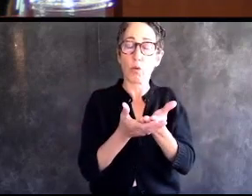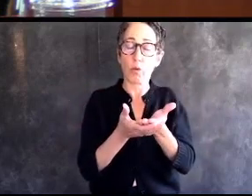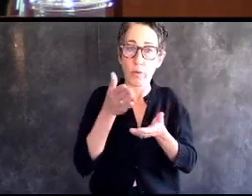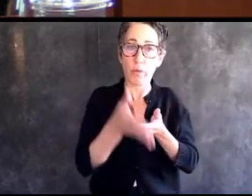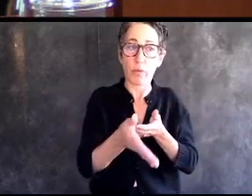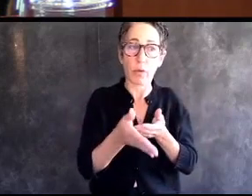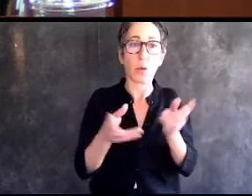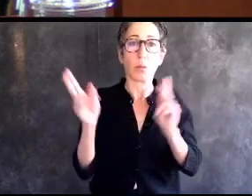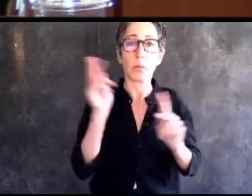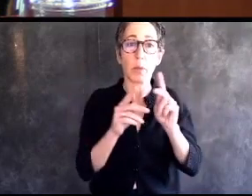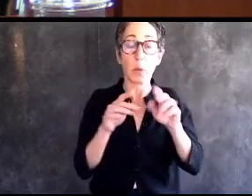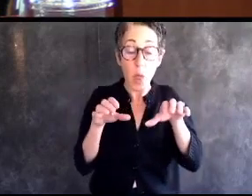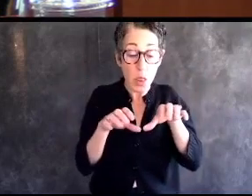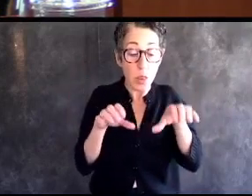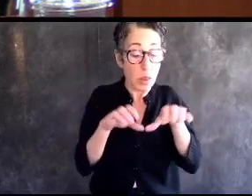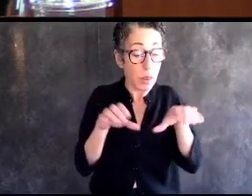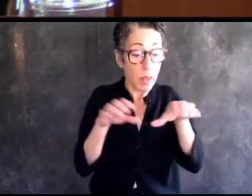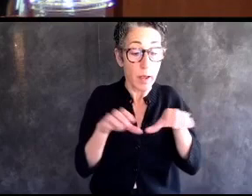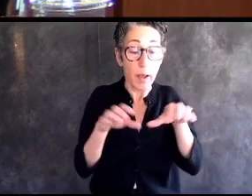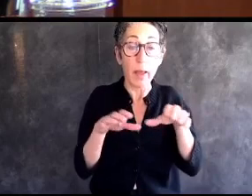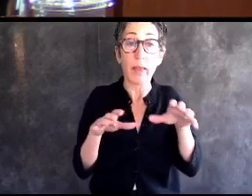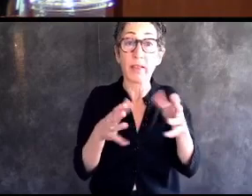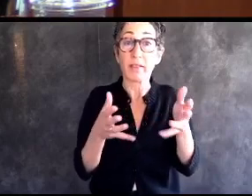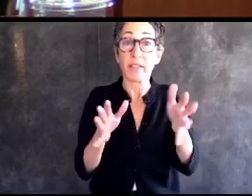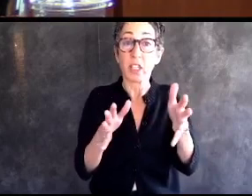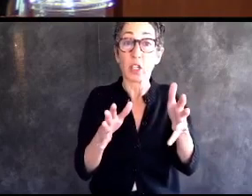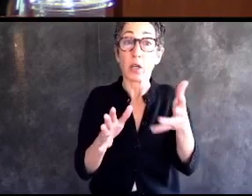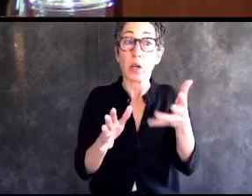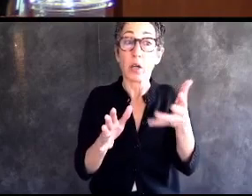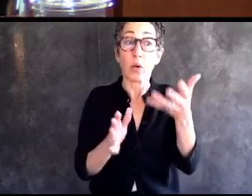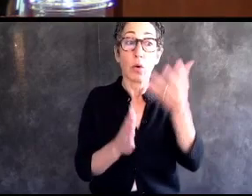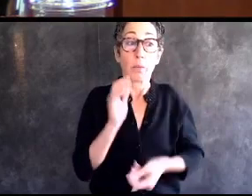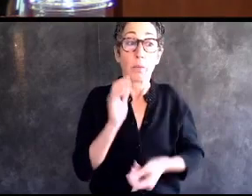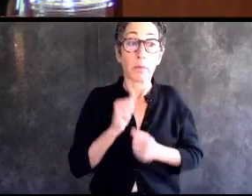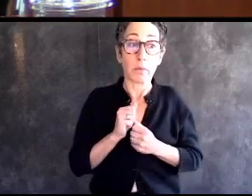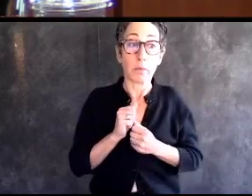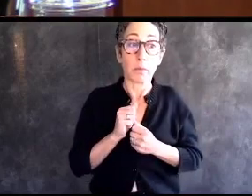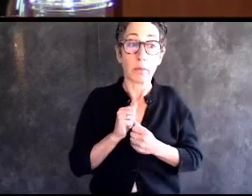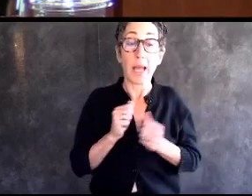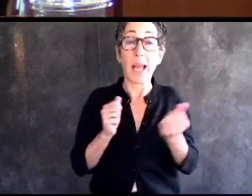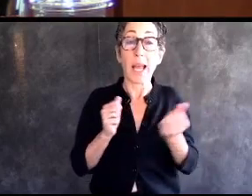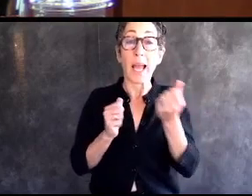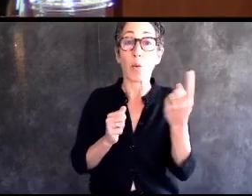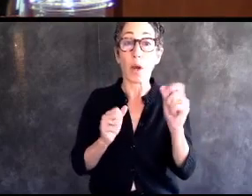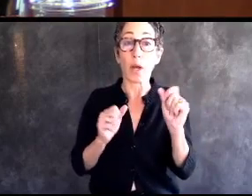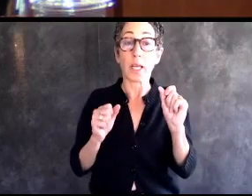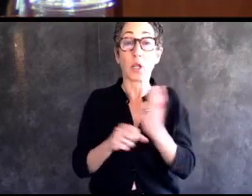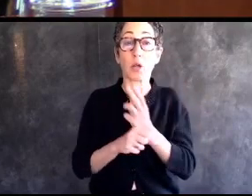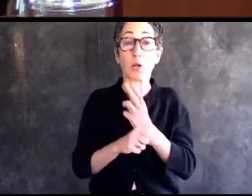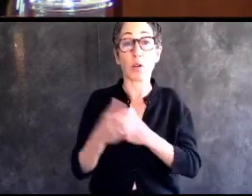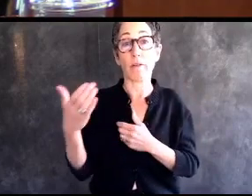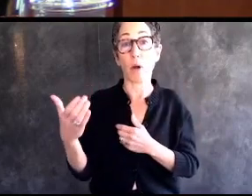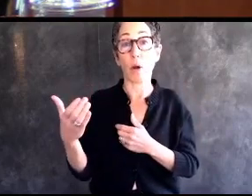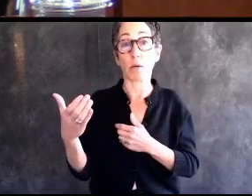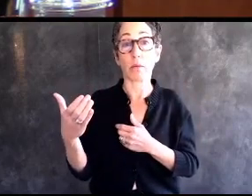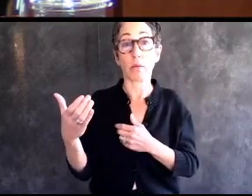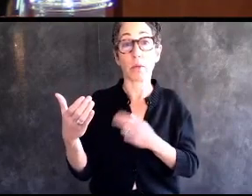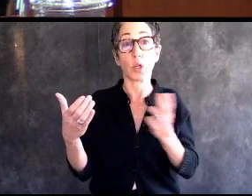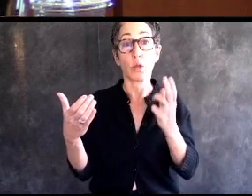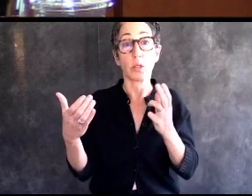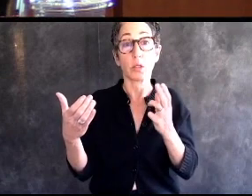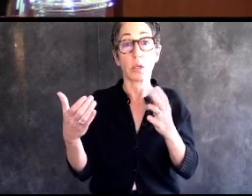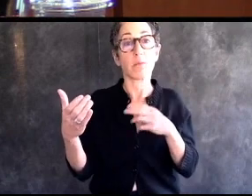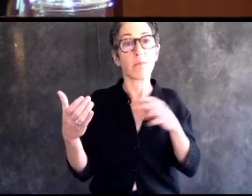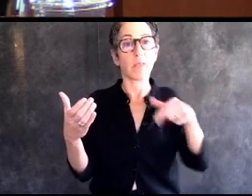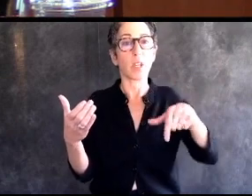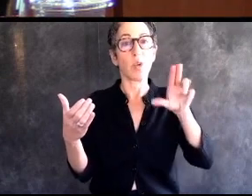you the details. But the idea is that anyone can just use their phone and scan a random code posted as QR code on a venue, which